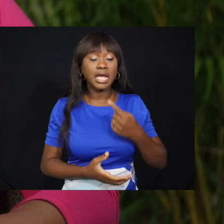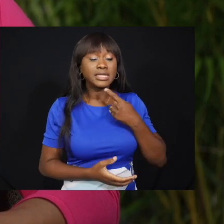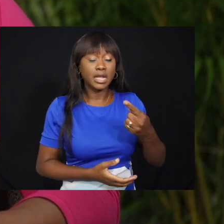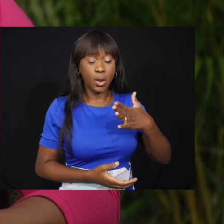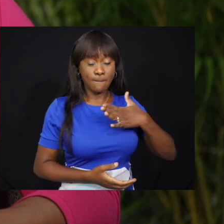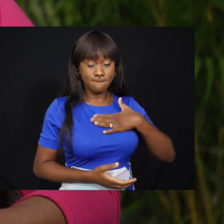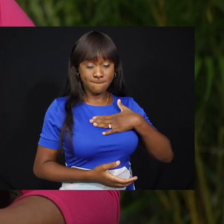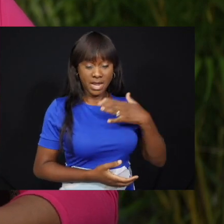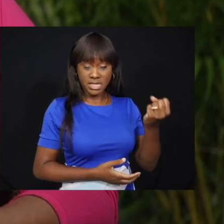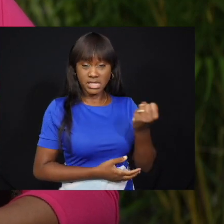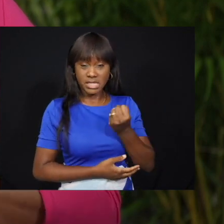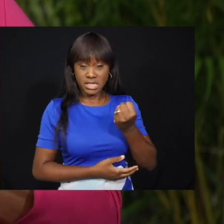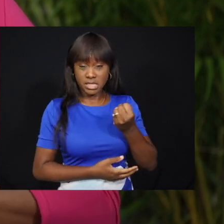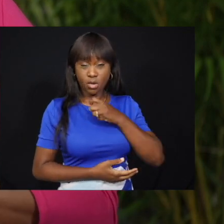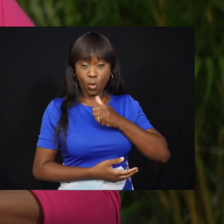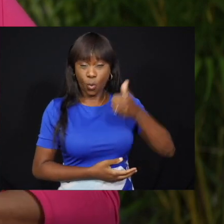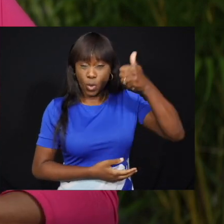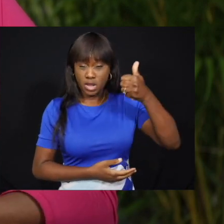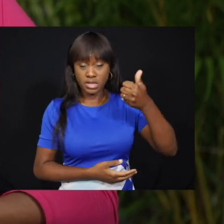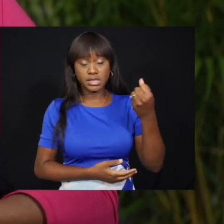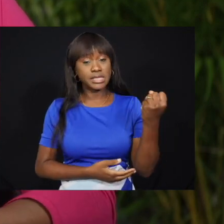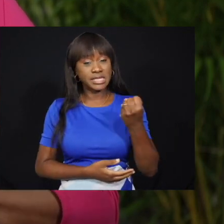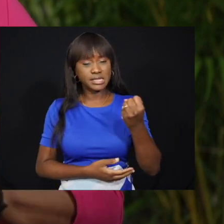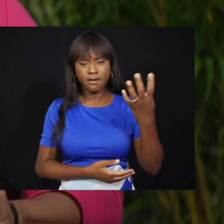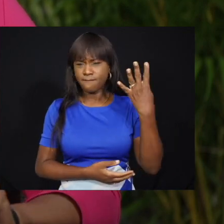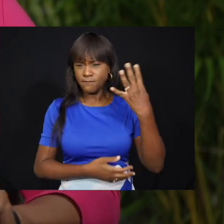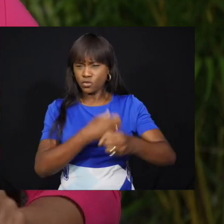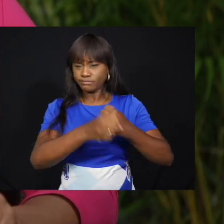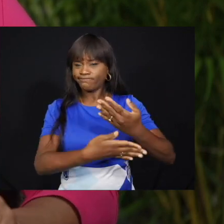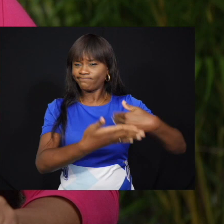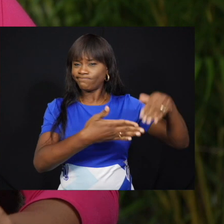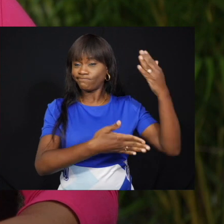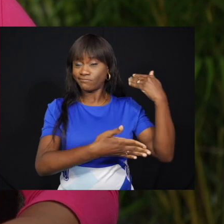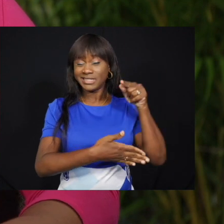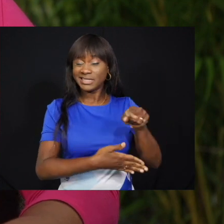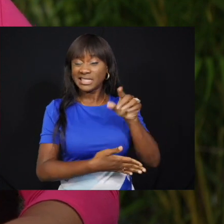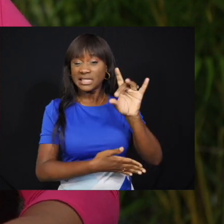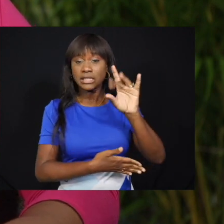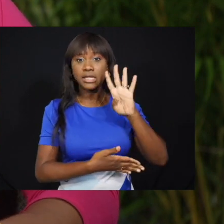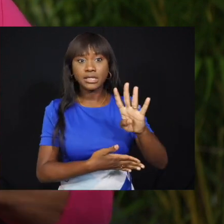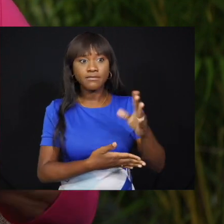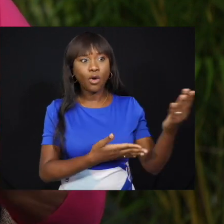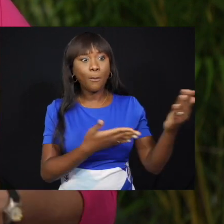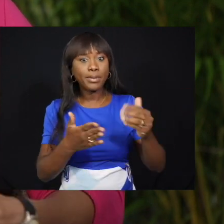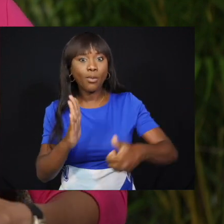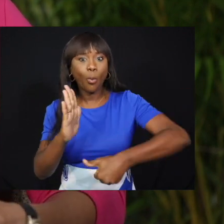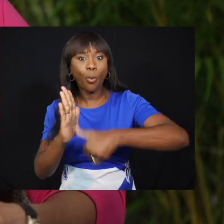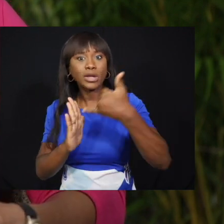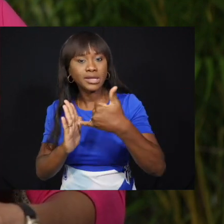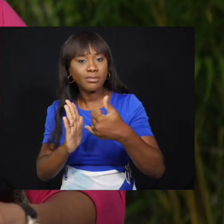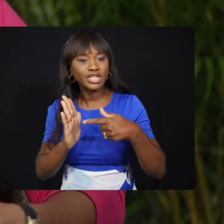is my sister, my eldest sister, 4 years ago, when she was 84, she brought me